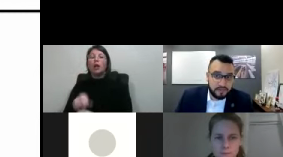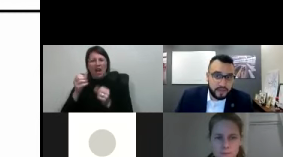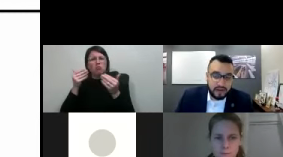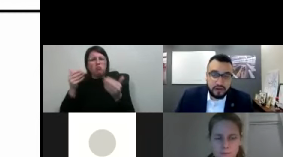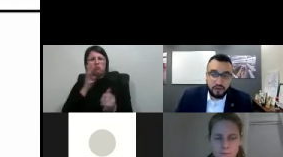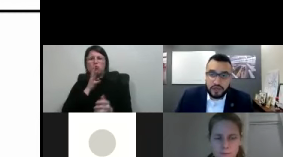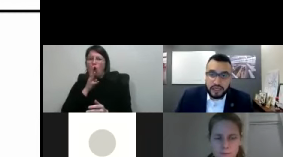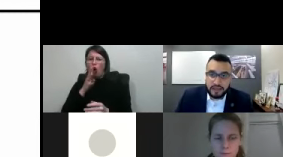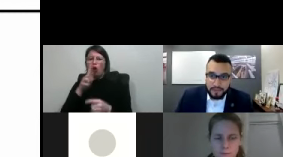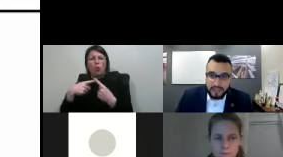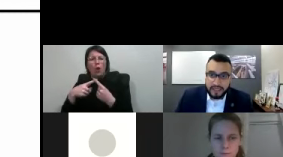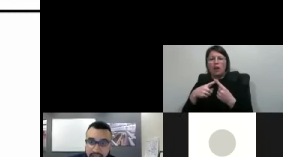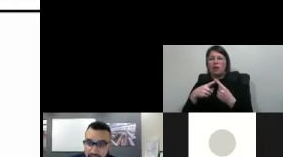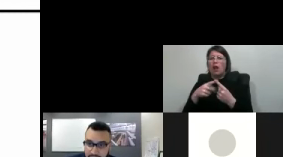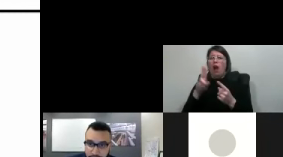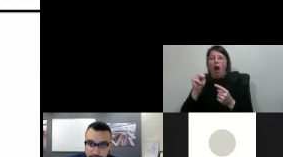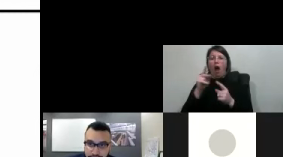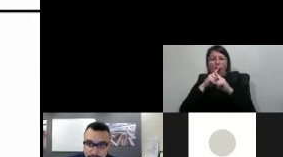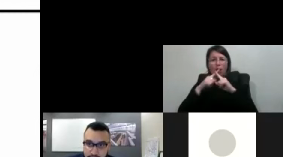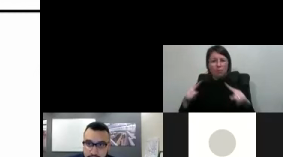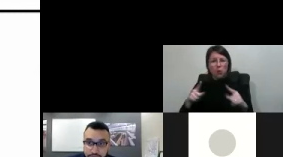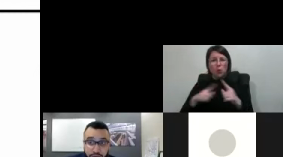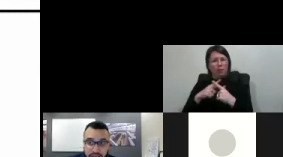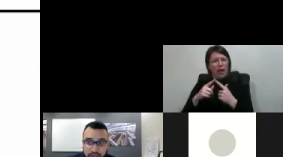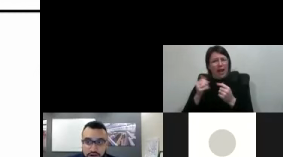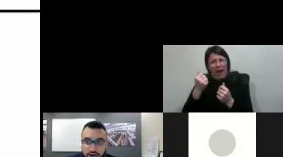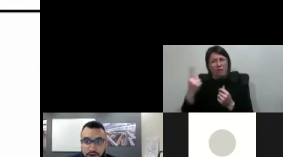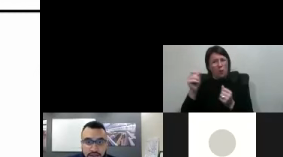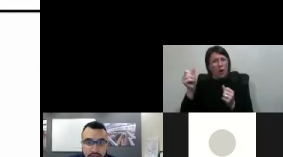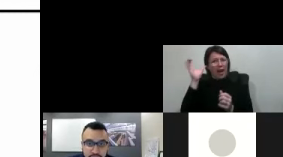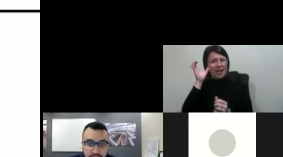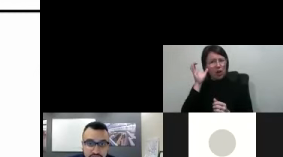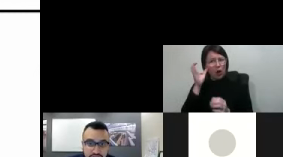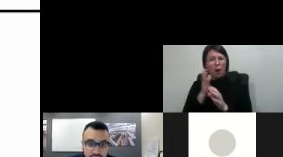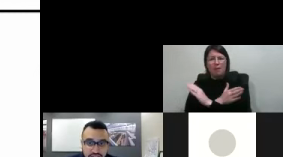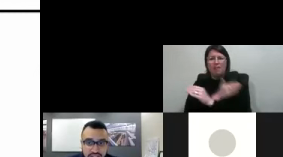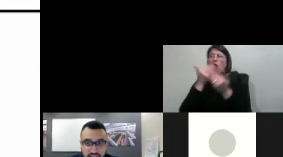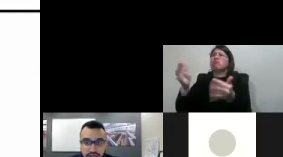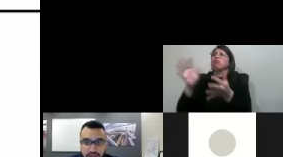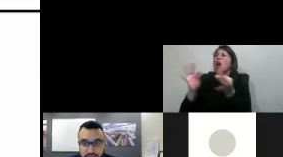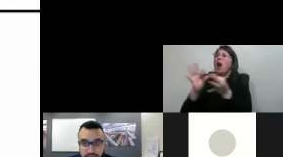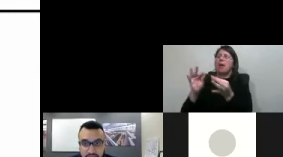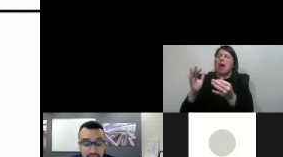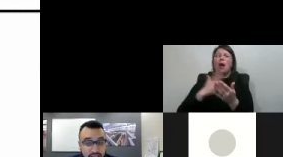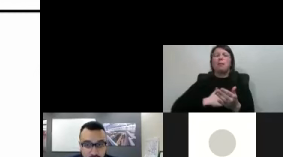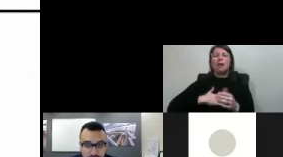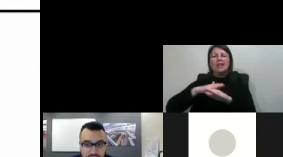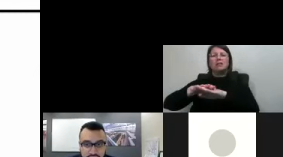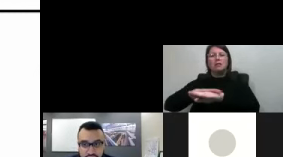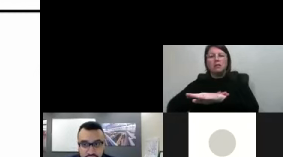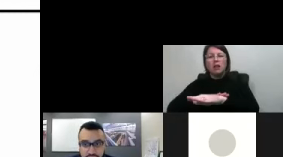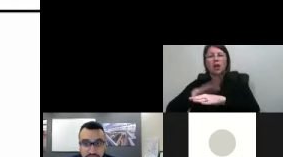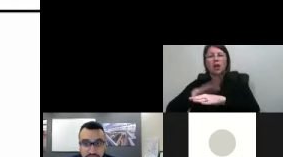unmuted, everyone in the meeting can hear you. Before making your comment, please slowly state your name and any organizational